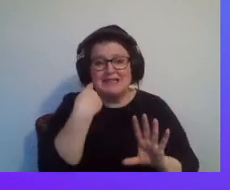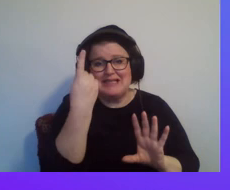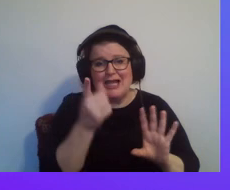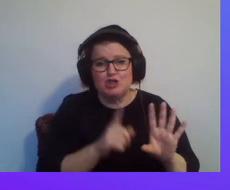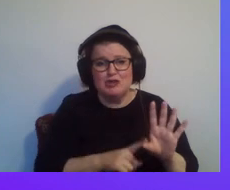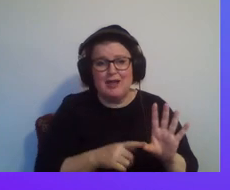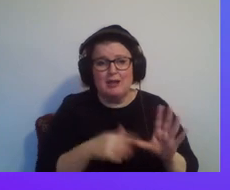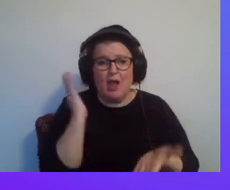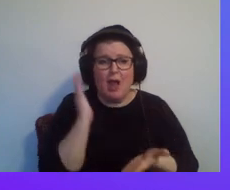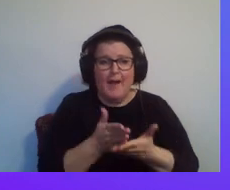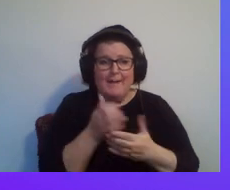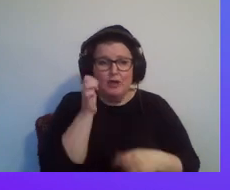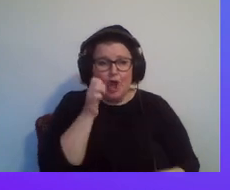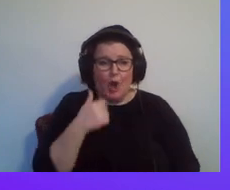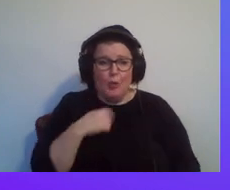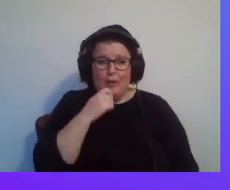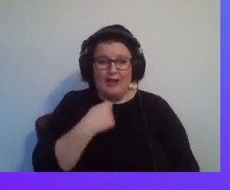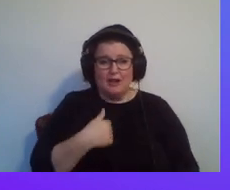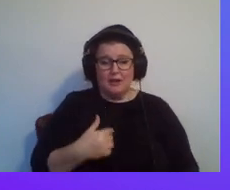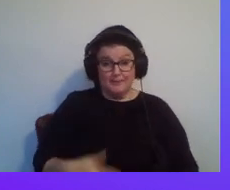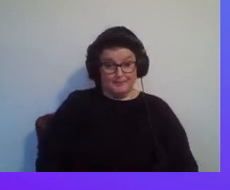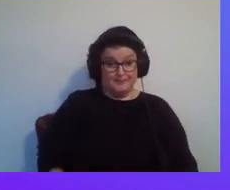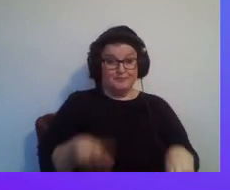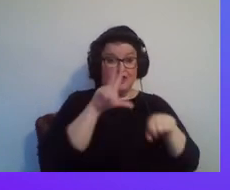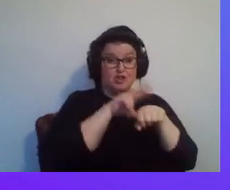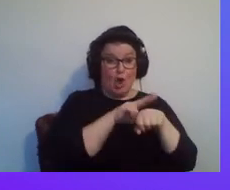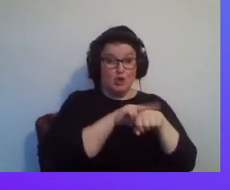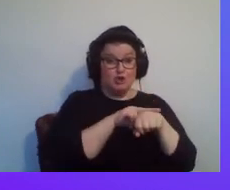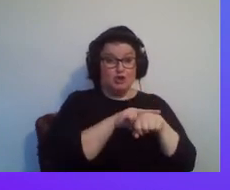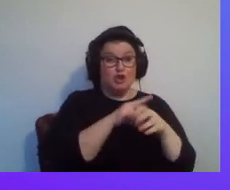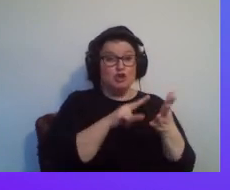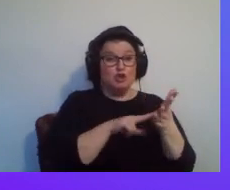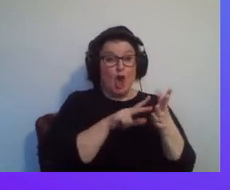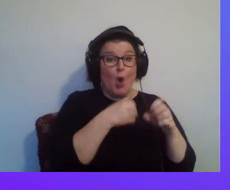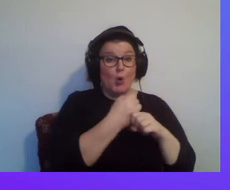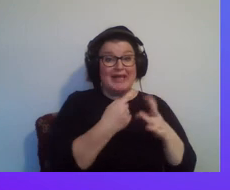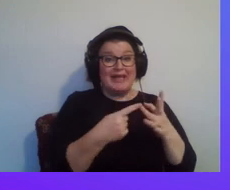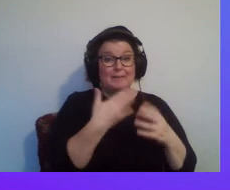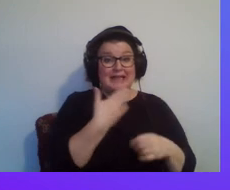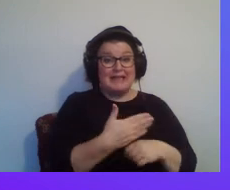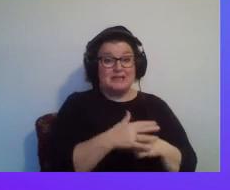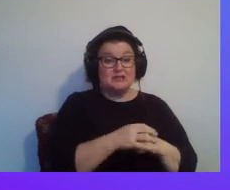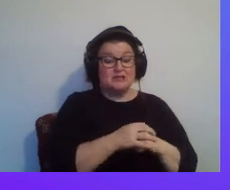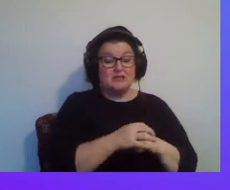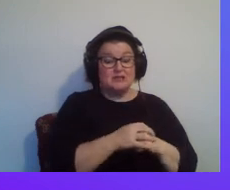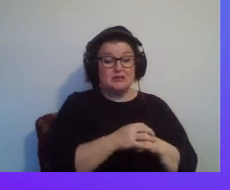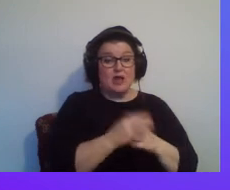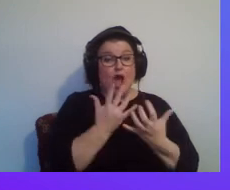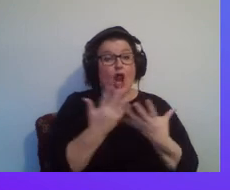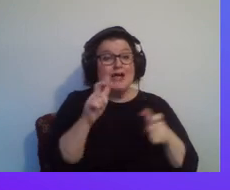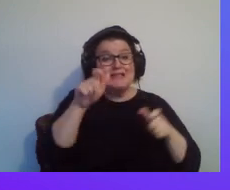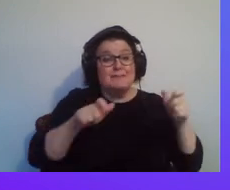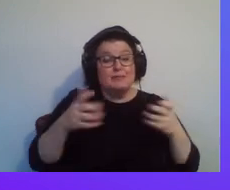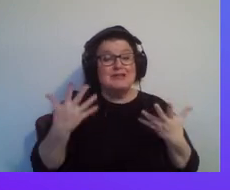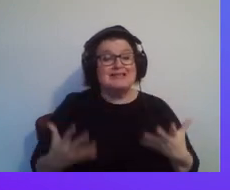answer. This one for Dr. Yogi, if I may, that there's a lot of people now being charged to